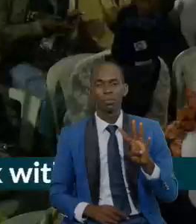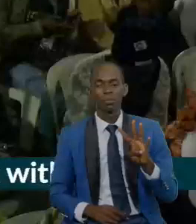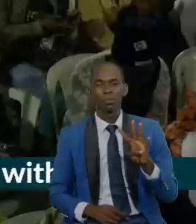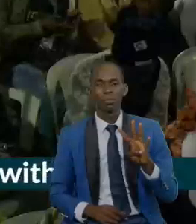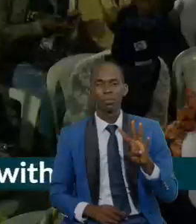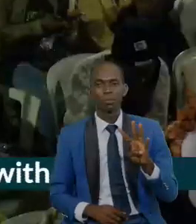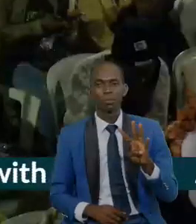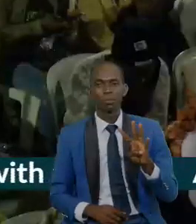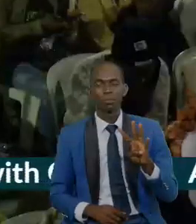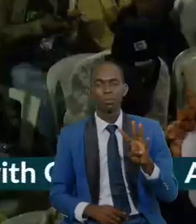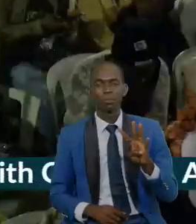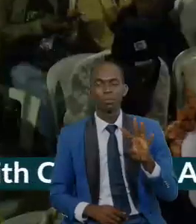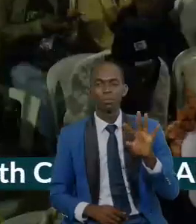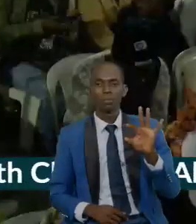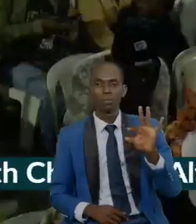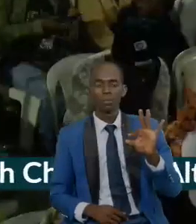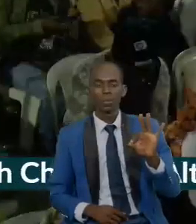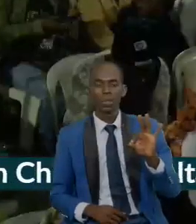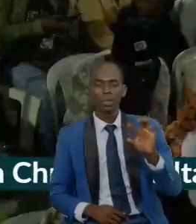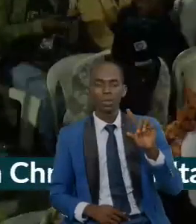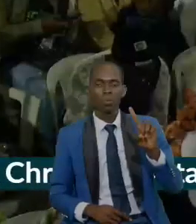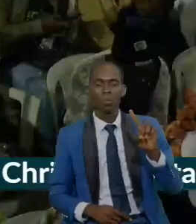915. 915.